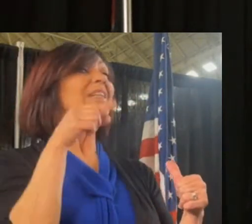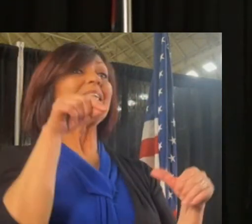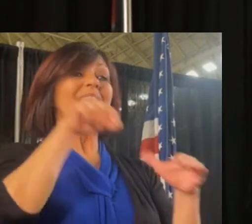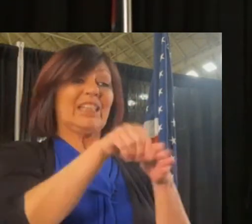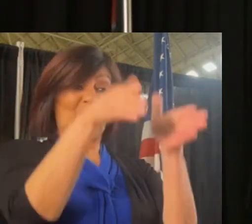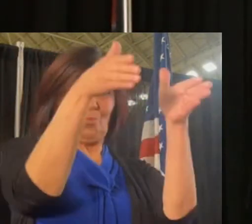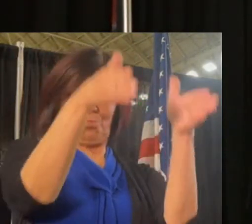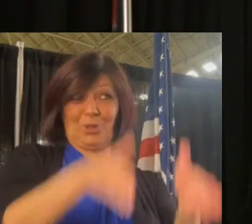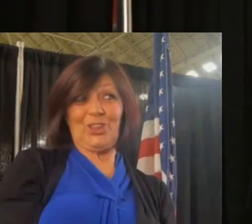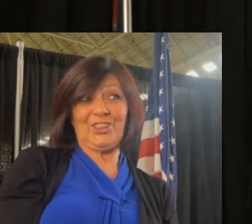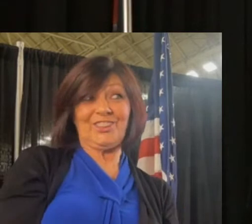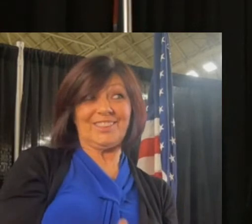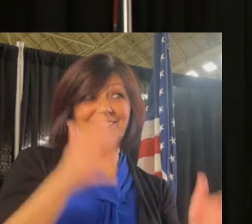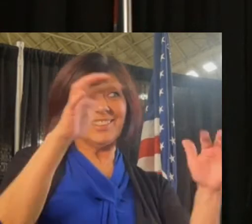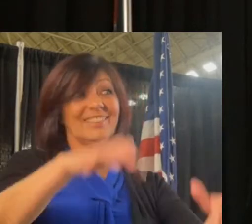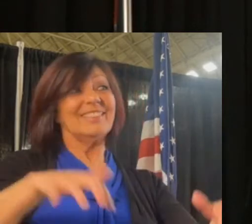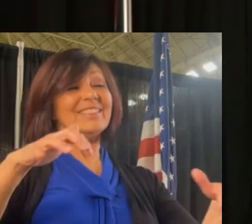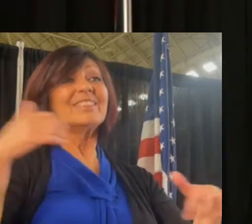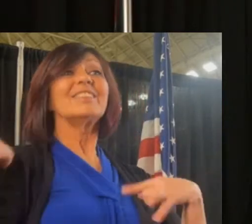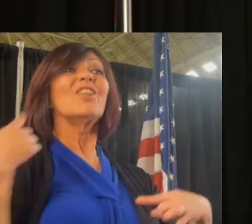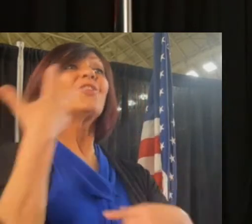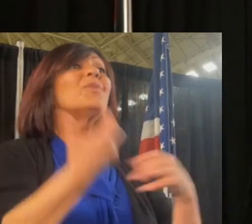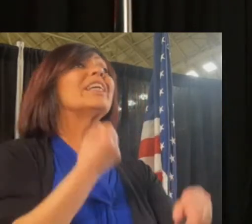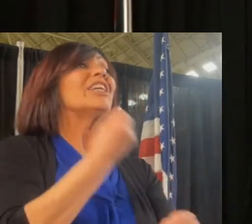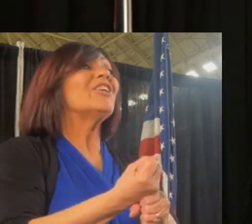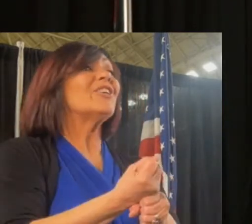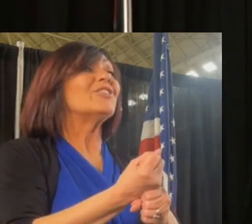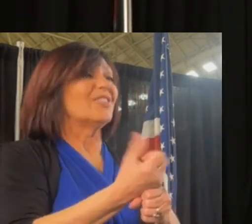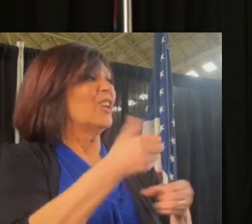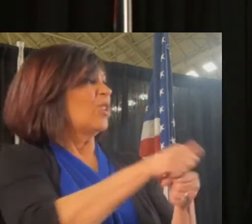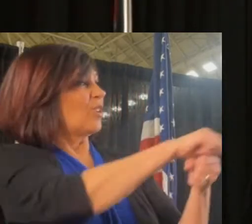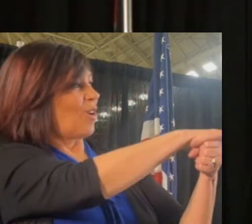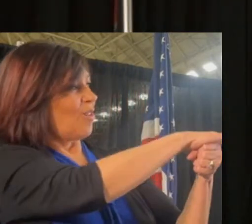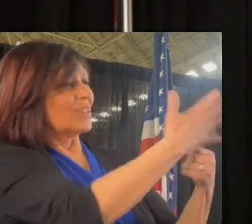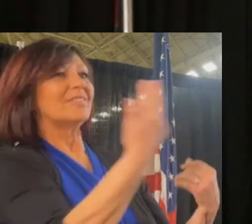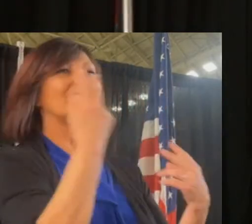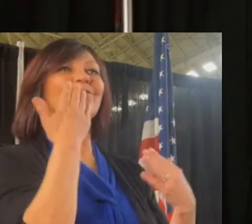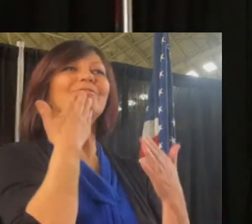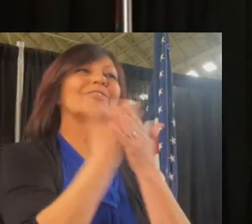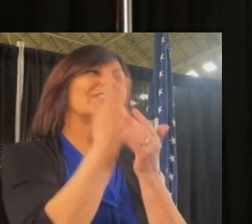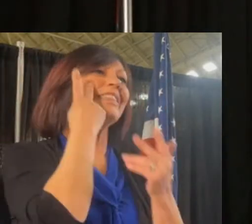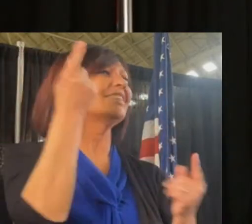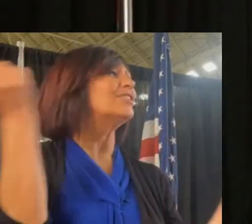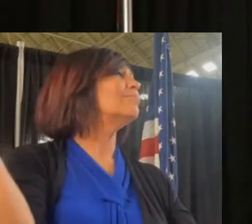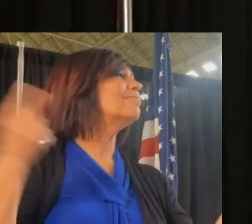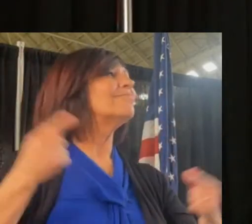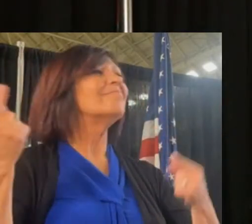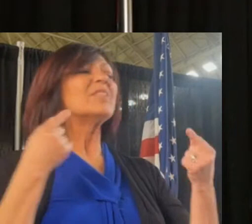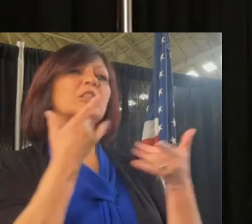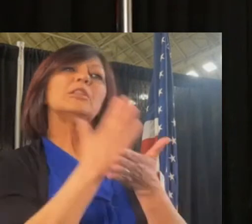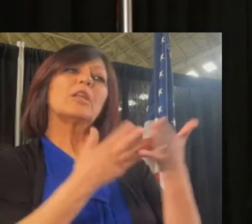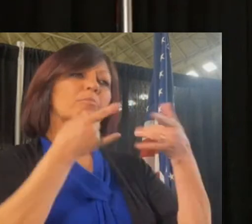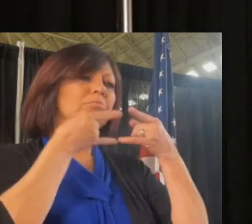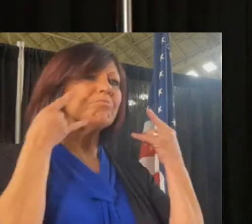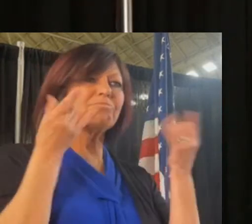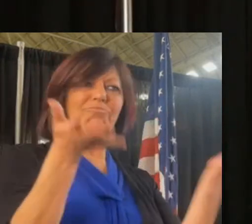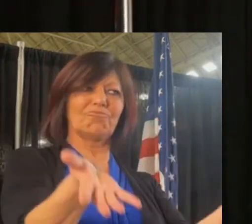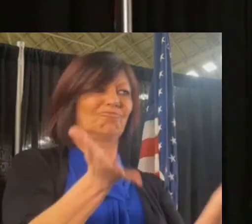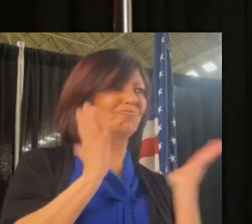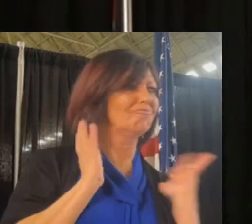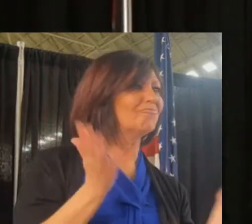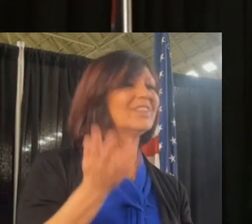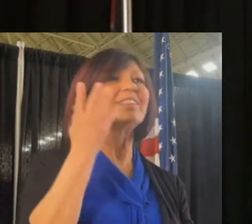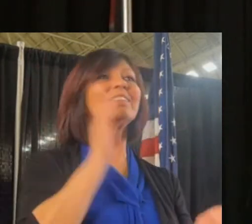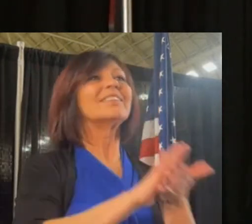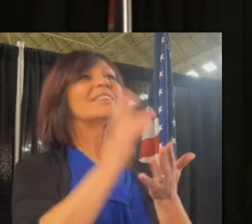person before a live audience in 3 years. We have COVID to thank for that, and it's good to see everybody out. Some of you with masks, that's okay, but it's good to see everybody out and